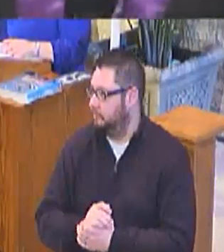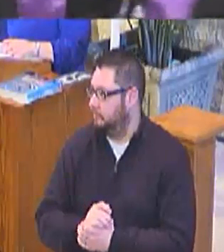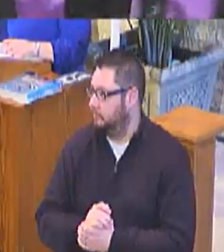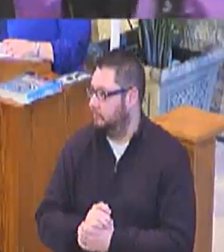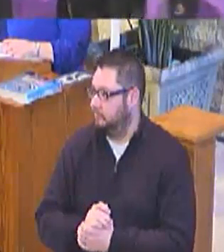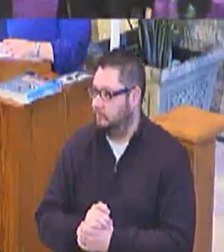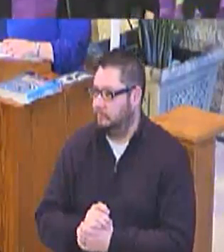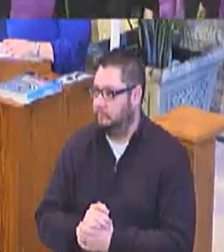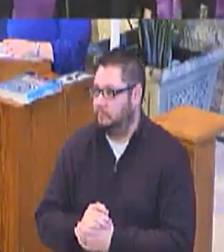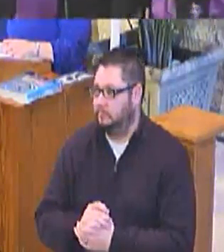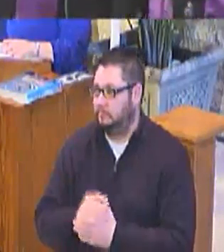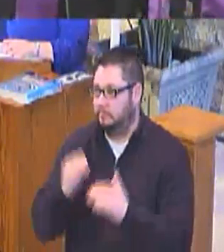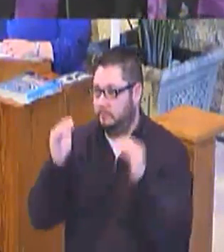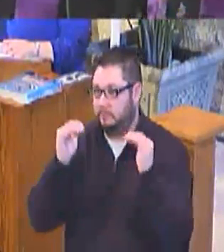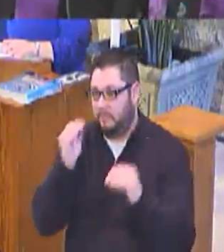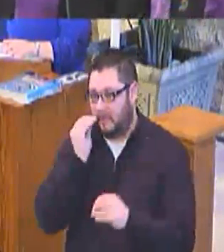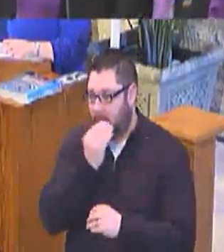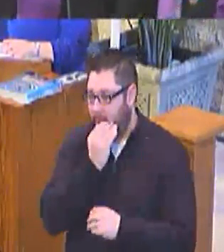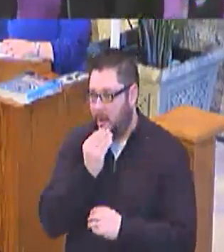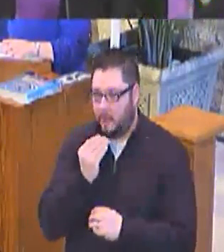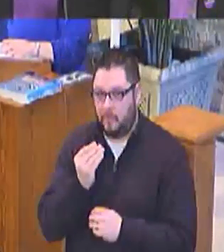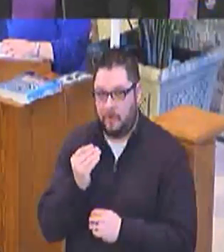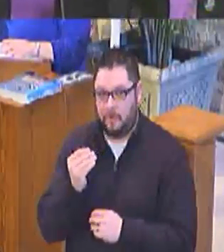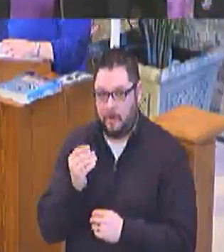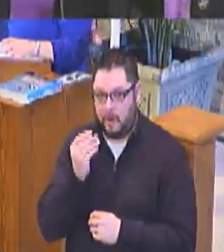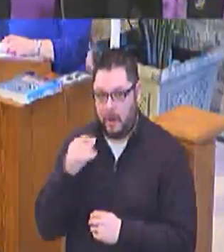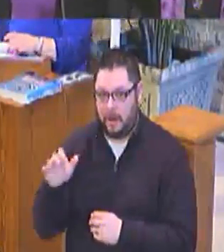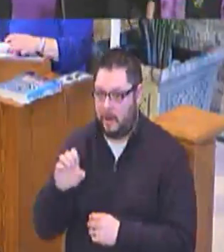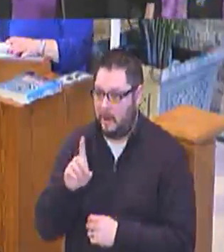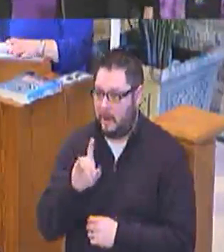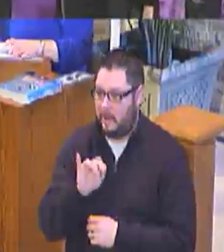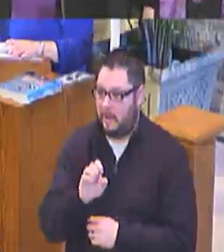For the Flower and Garden Ministry, Eddie Williamson.